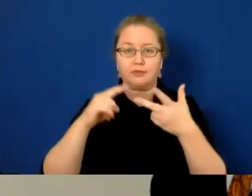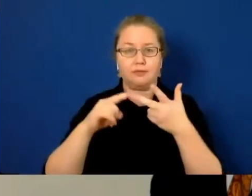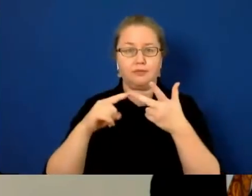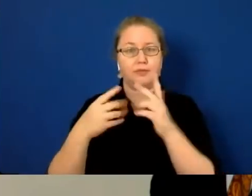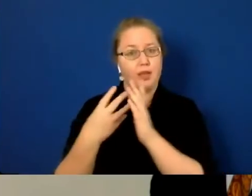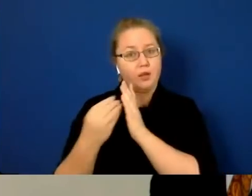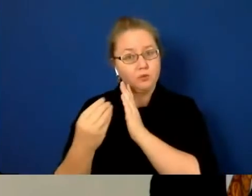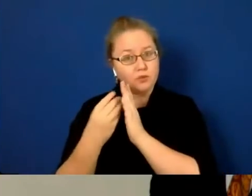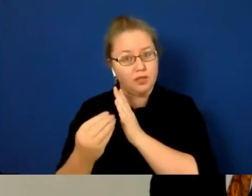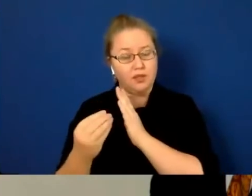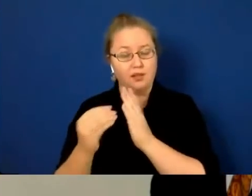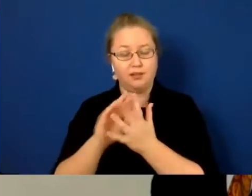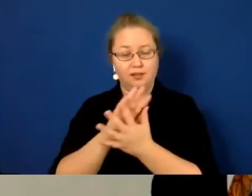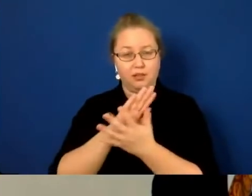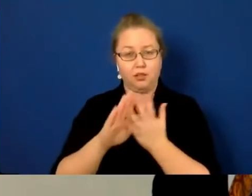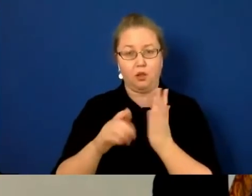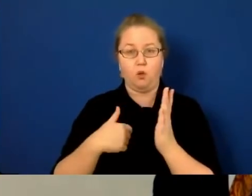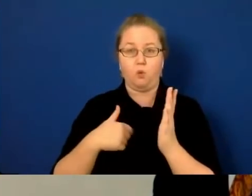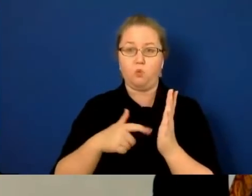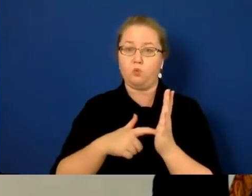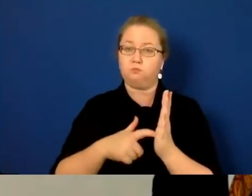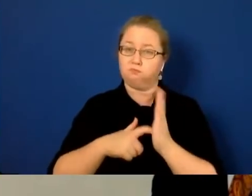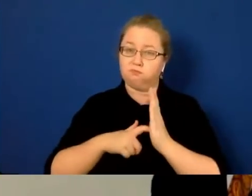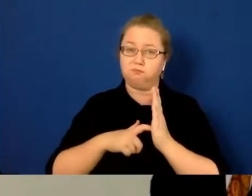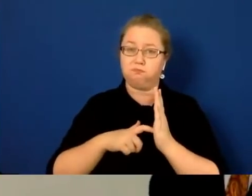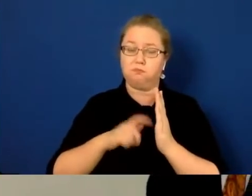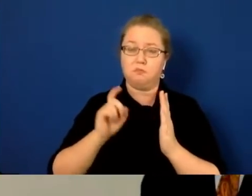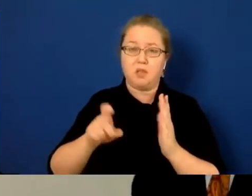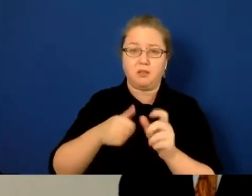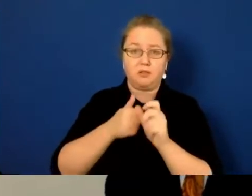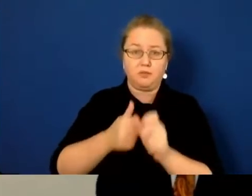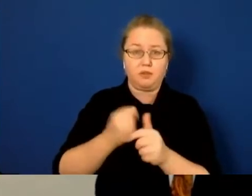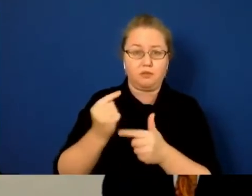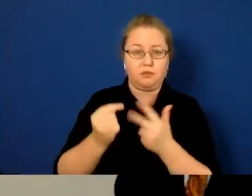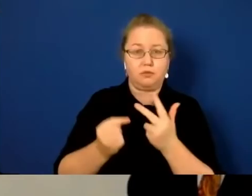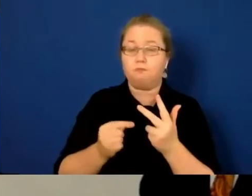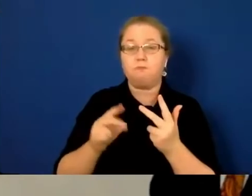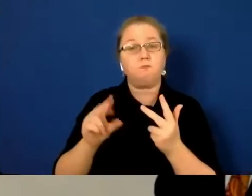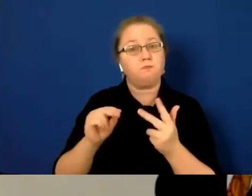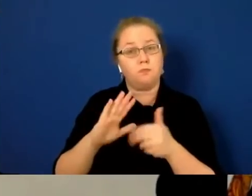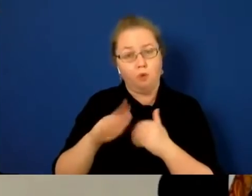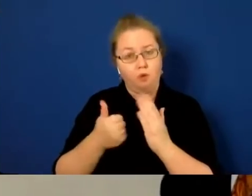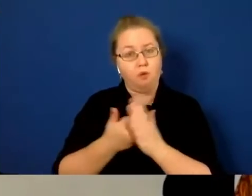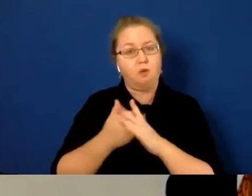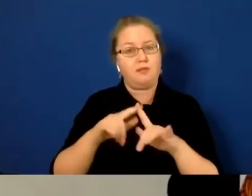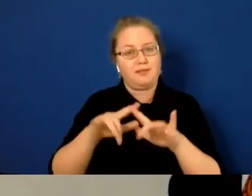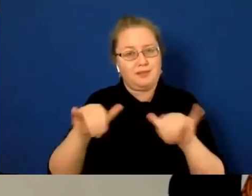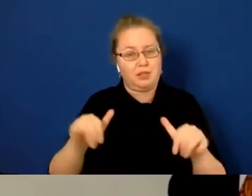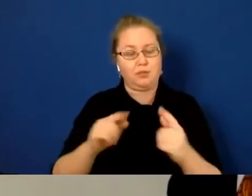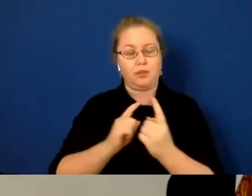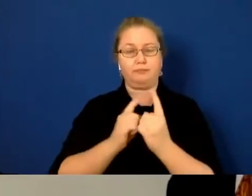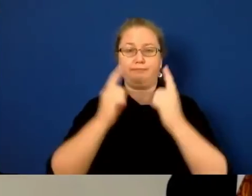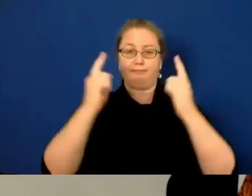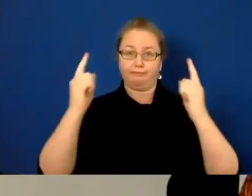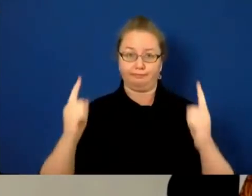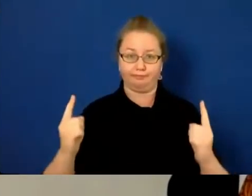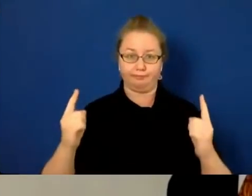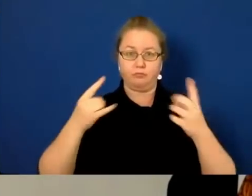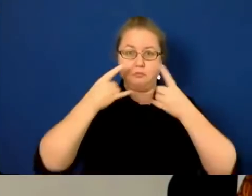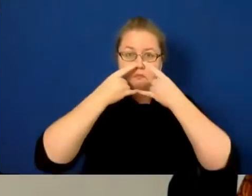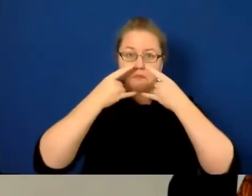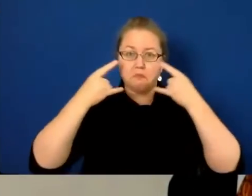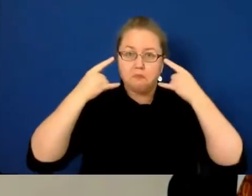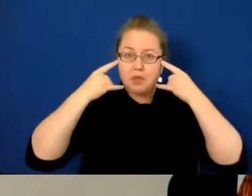elevating it to a provincial order? And if not, why not? Yeah, so we have talked about masks and other personal behaviors that